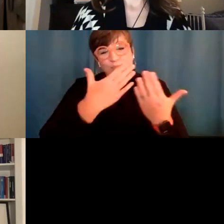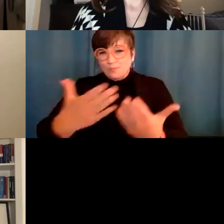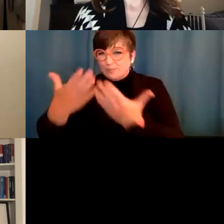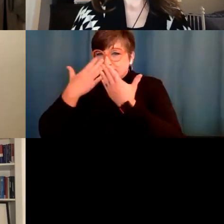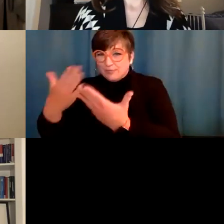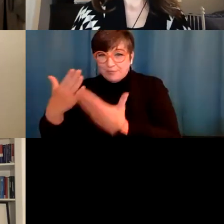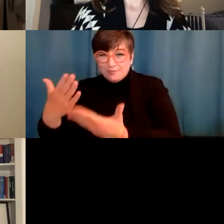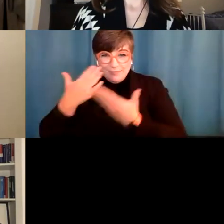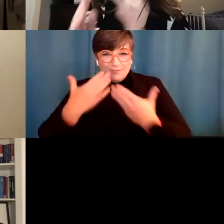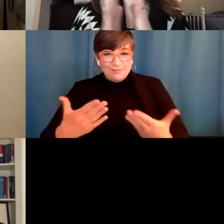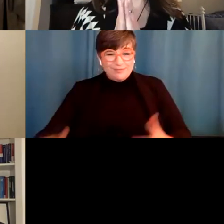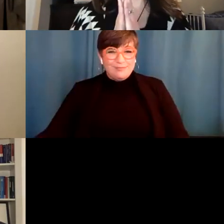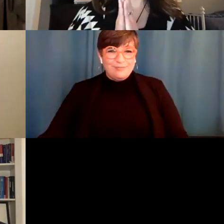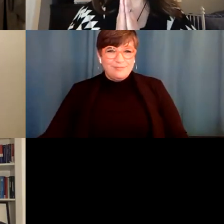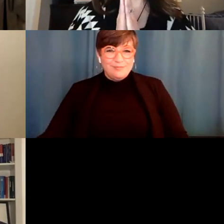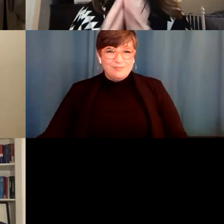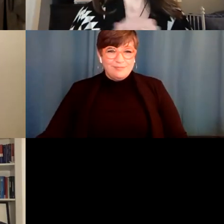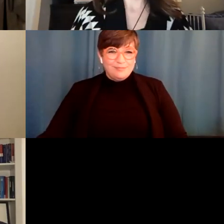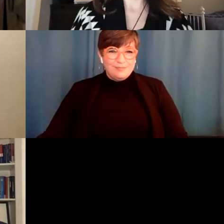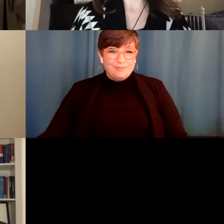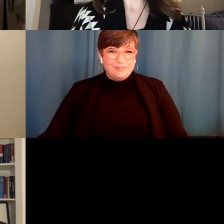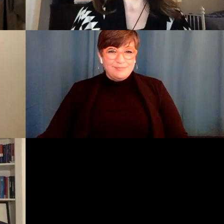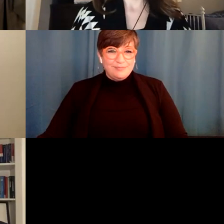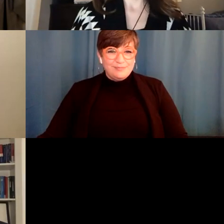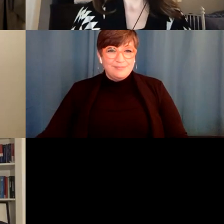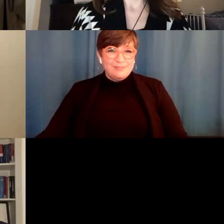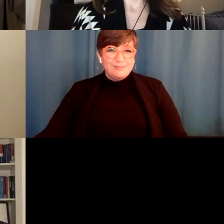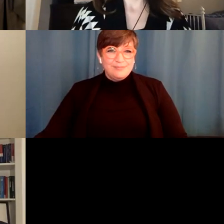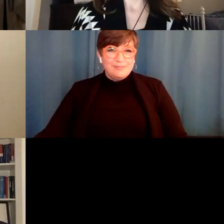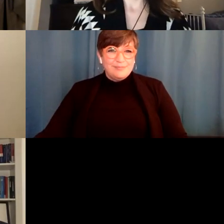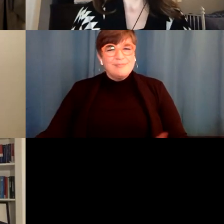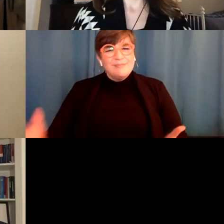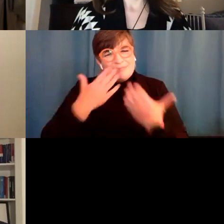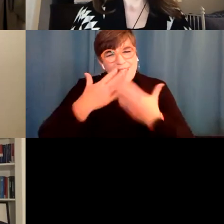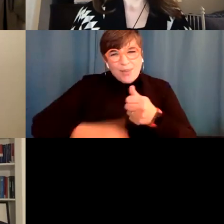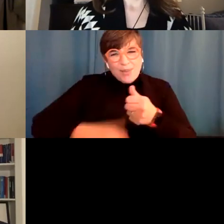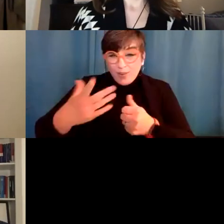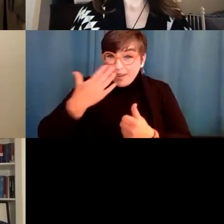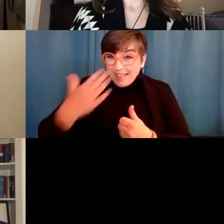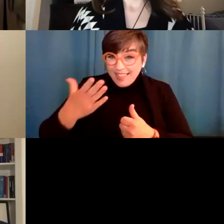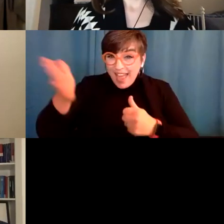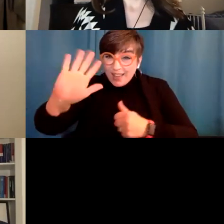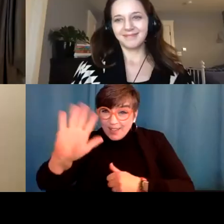Thank you. All right. Hey, thank you, everybody. Thank you, Dean Puega. I guess, are we